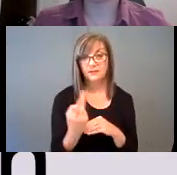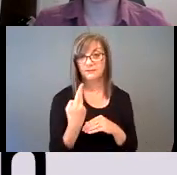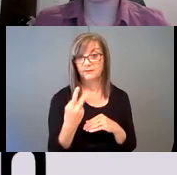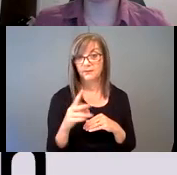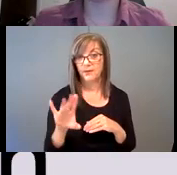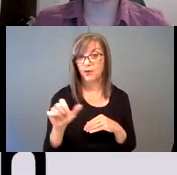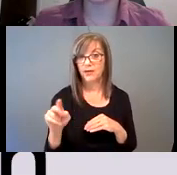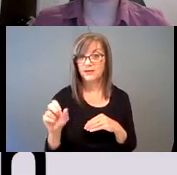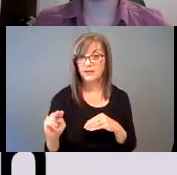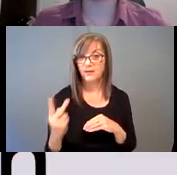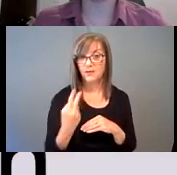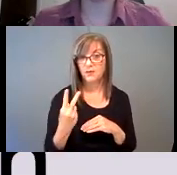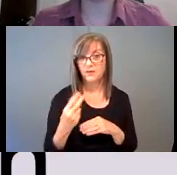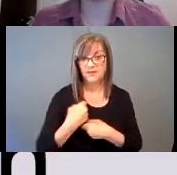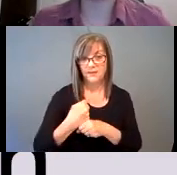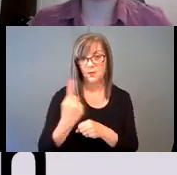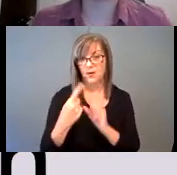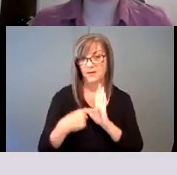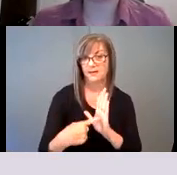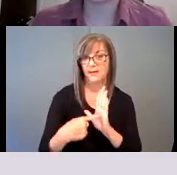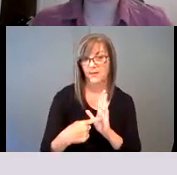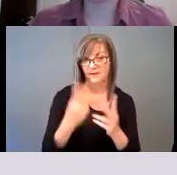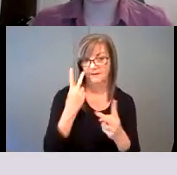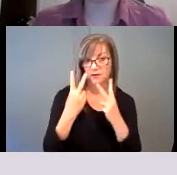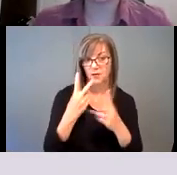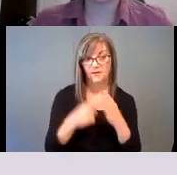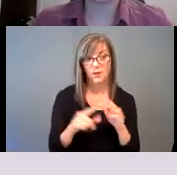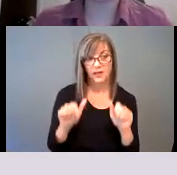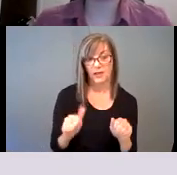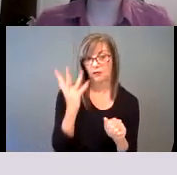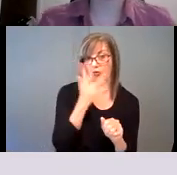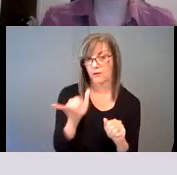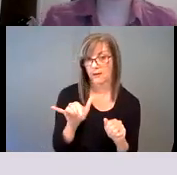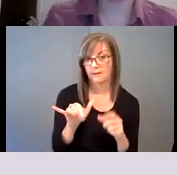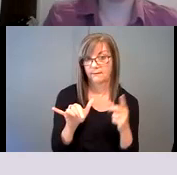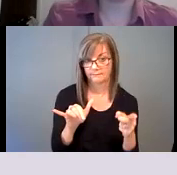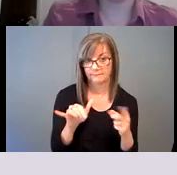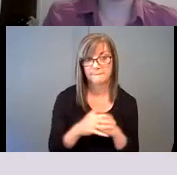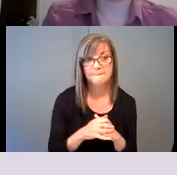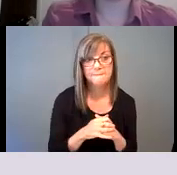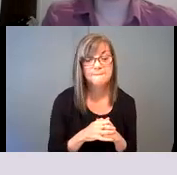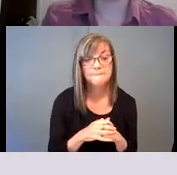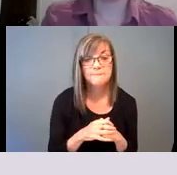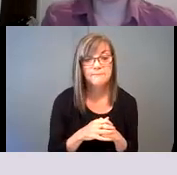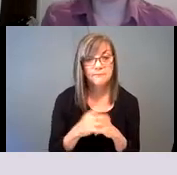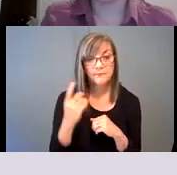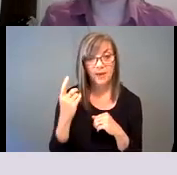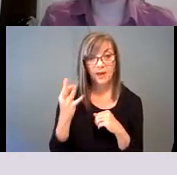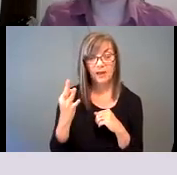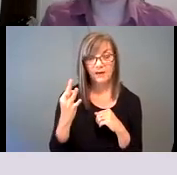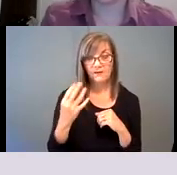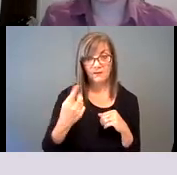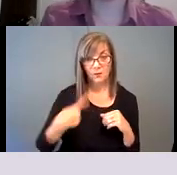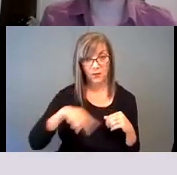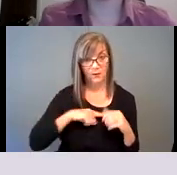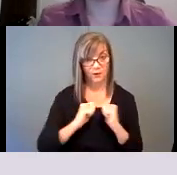made a visual example of what the body outline exercise could look like. If we were in person, we probably